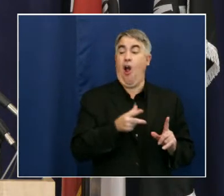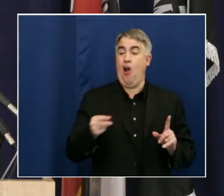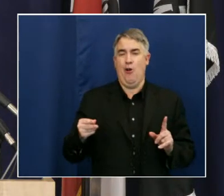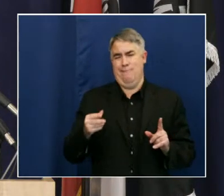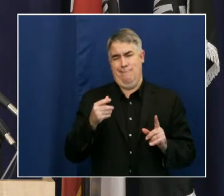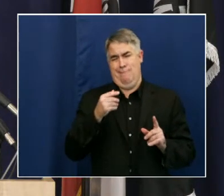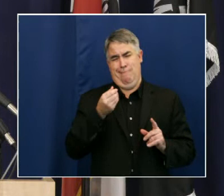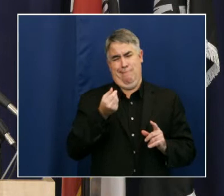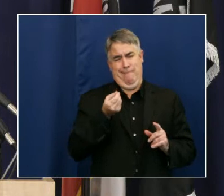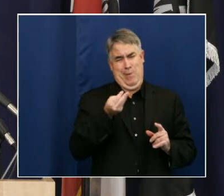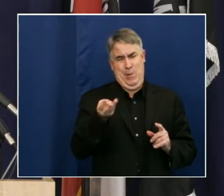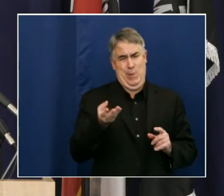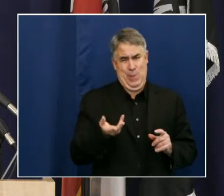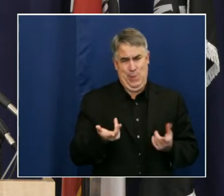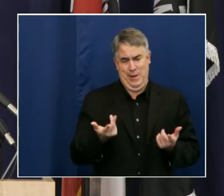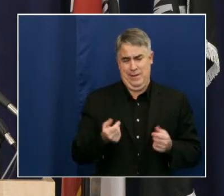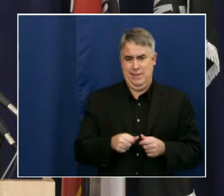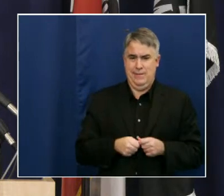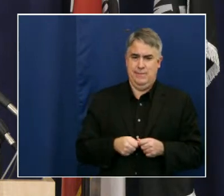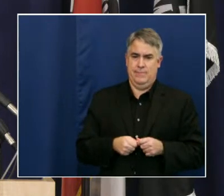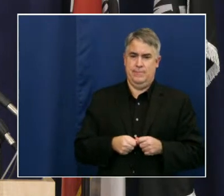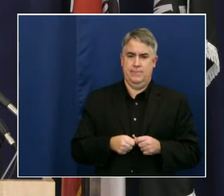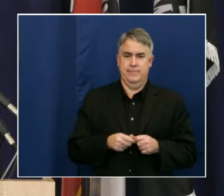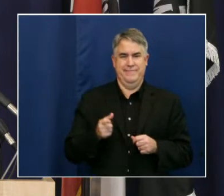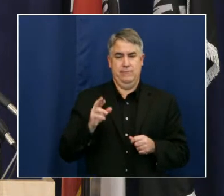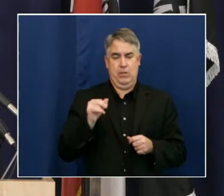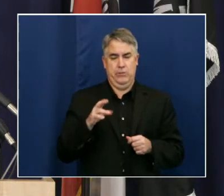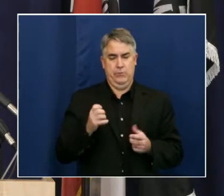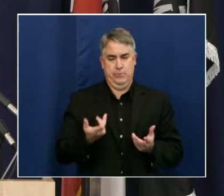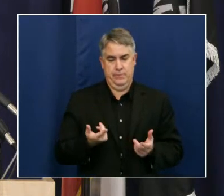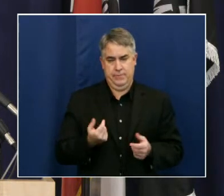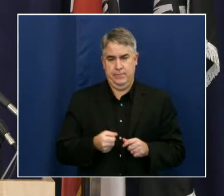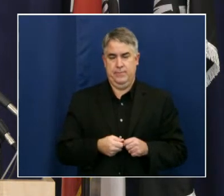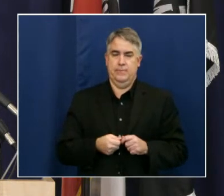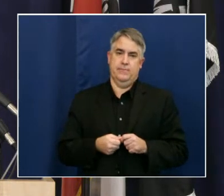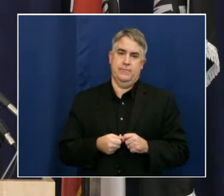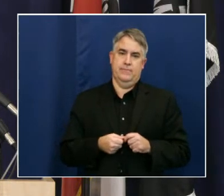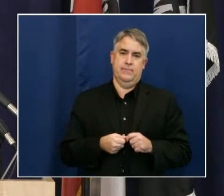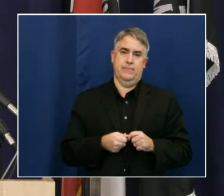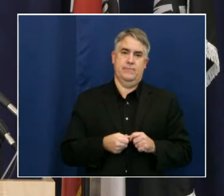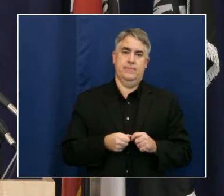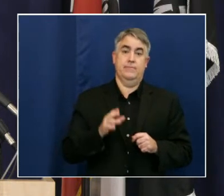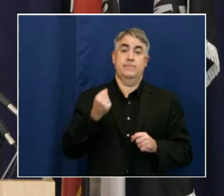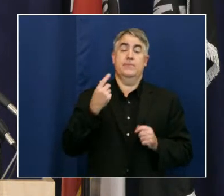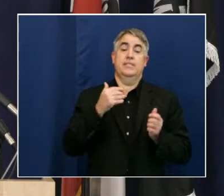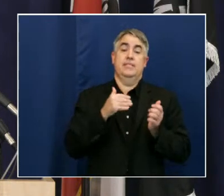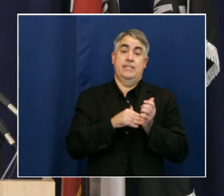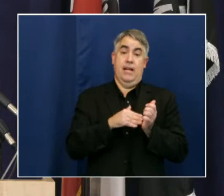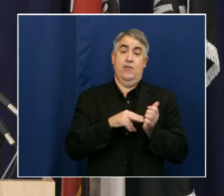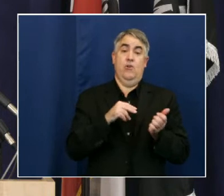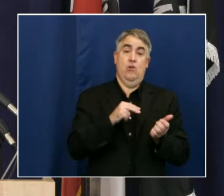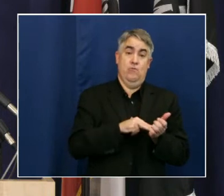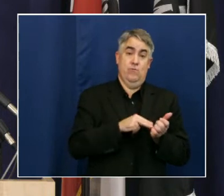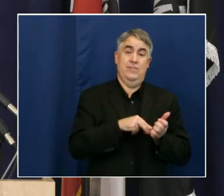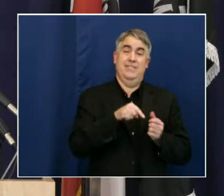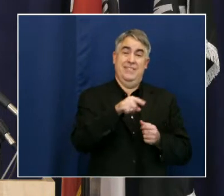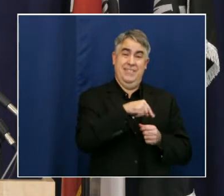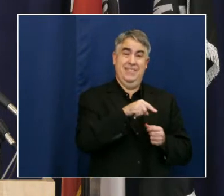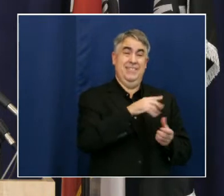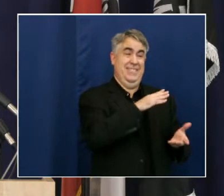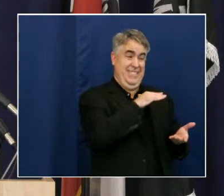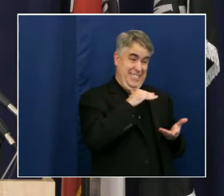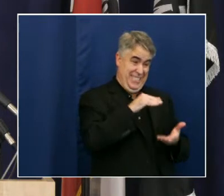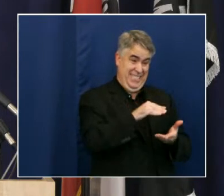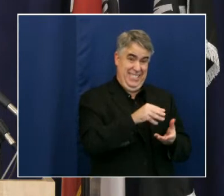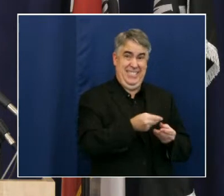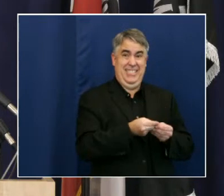have some doses. In fact, our providers are doing a great job of husbanding those resources, and in fact, sometimes getting even more